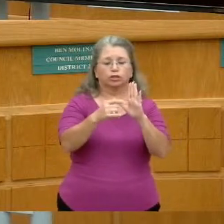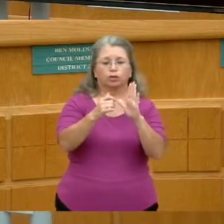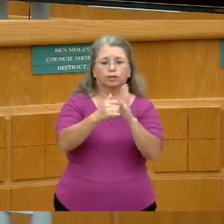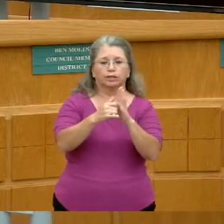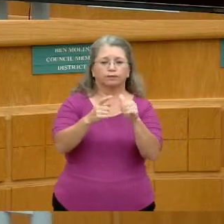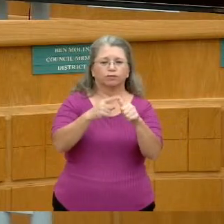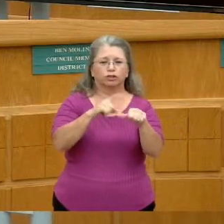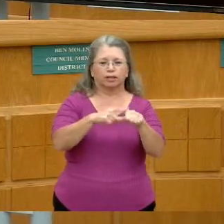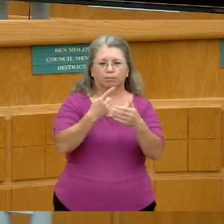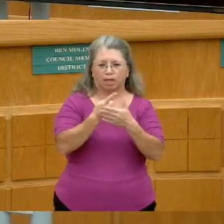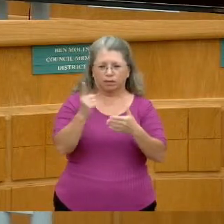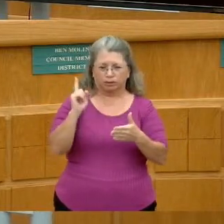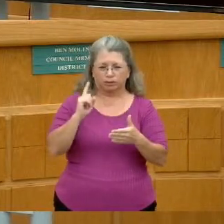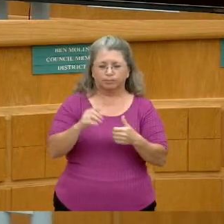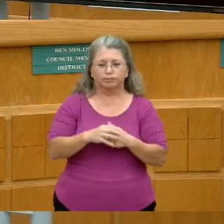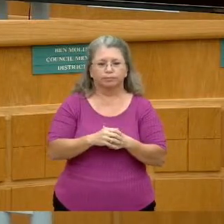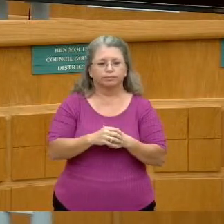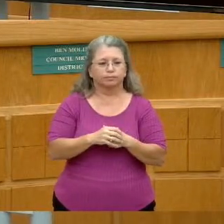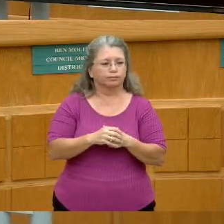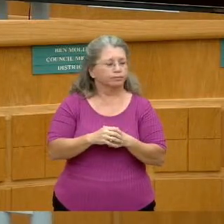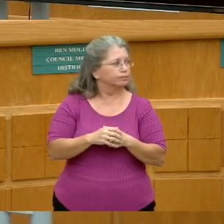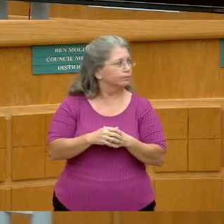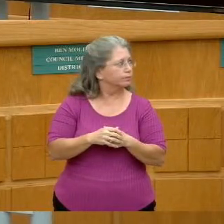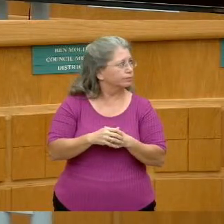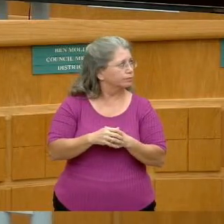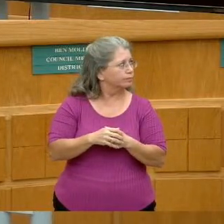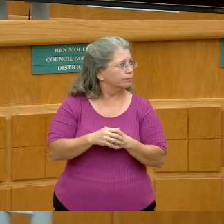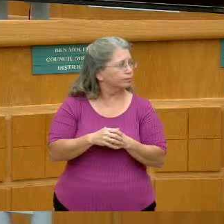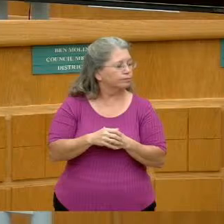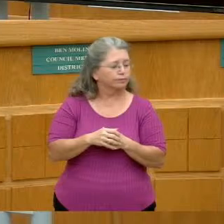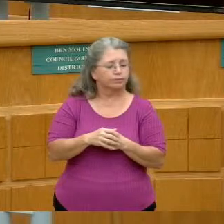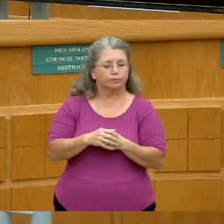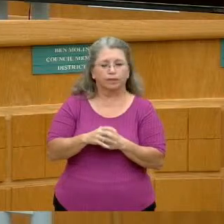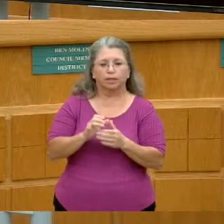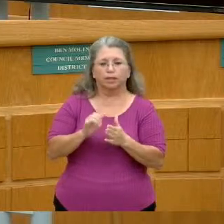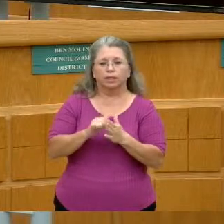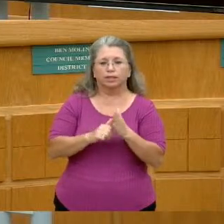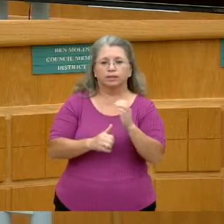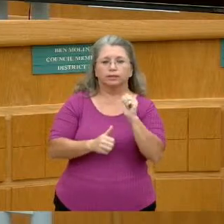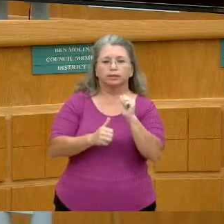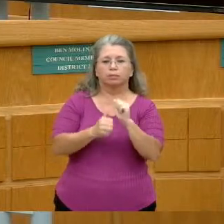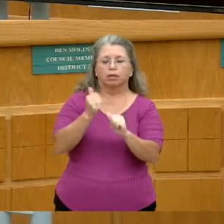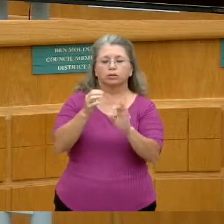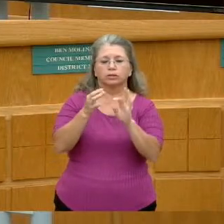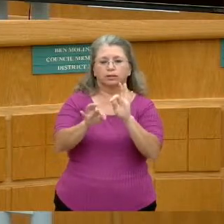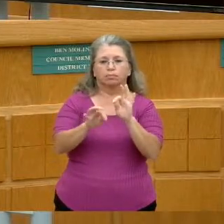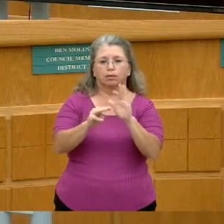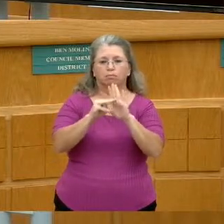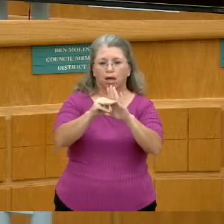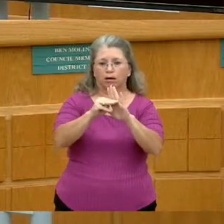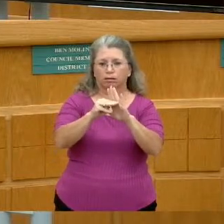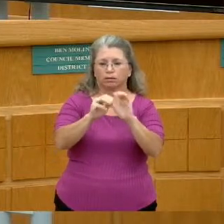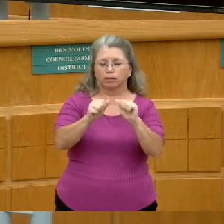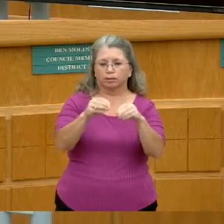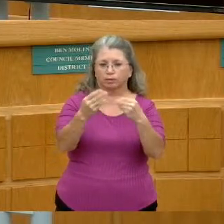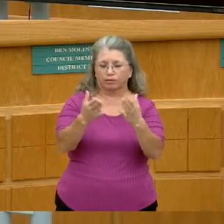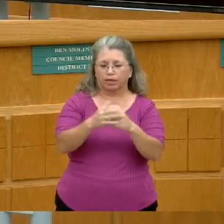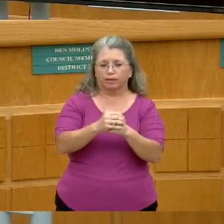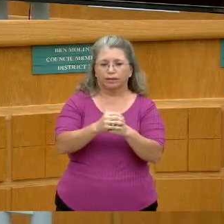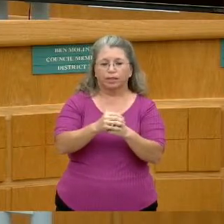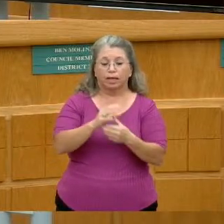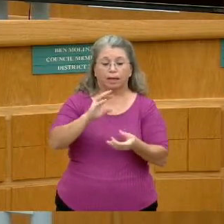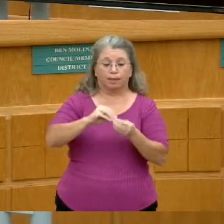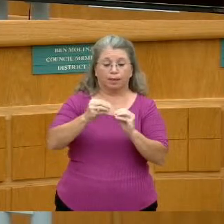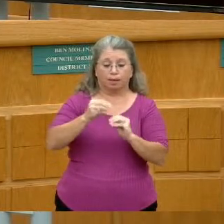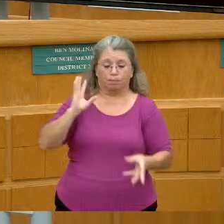last week. And all we did is this is the most simple modeling that we could do. We took the number of cumulative cases